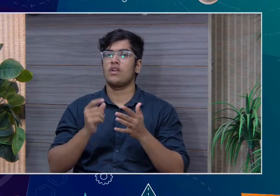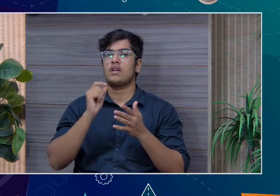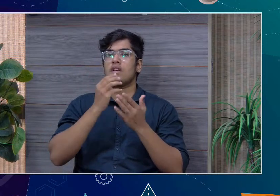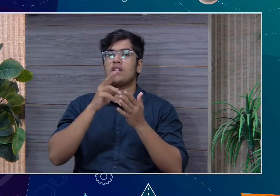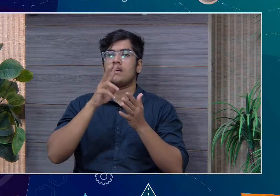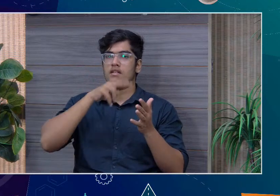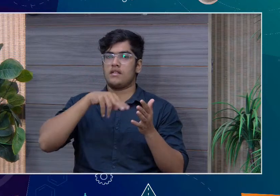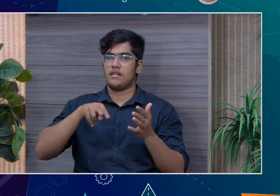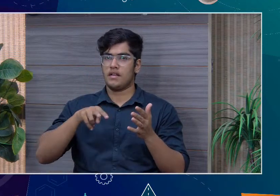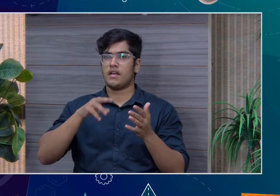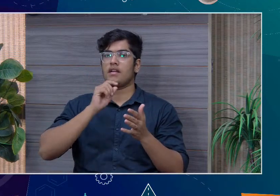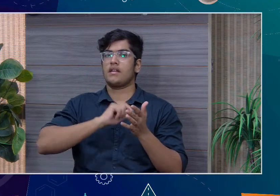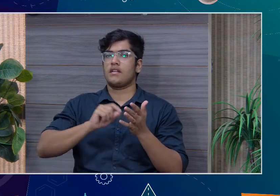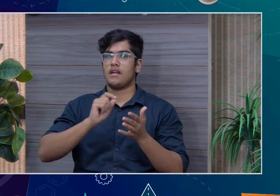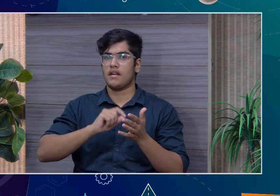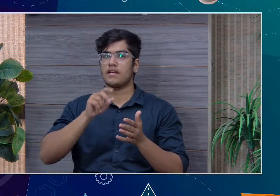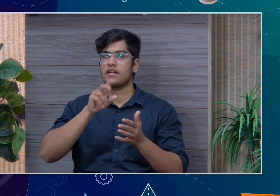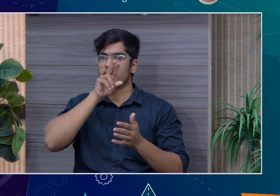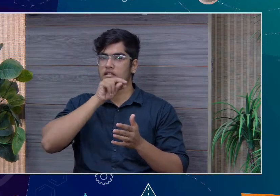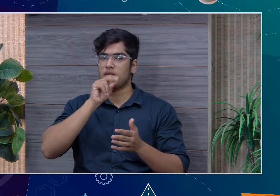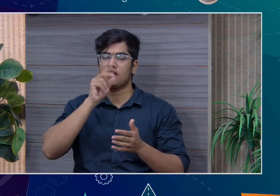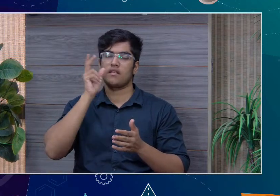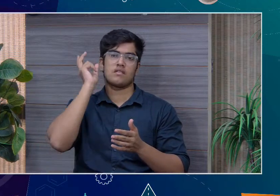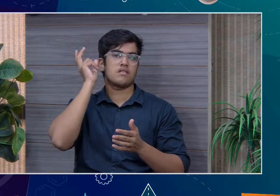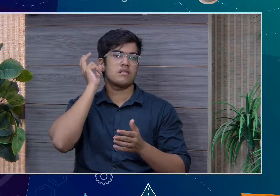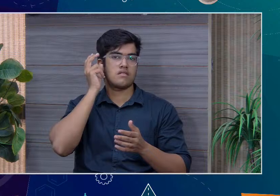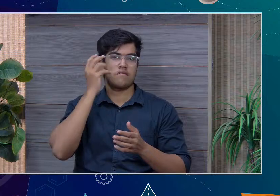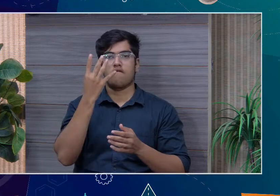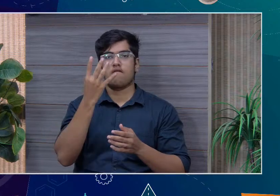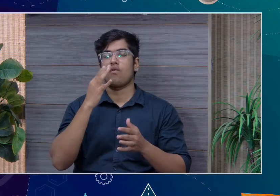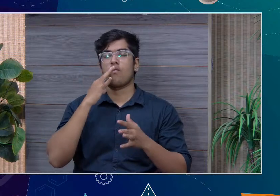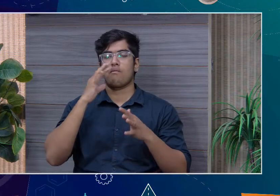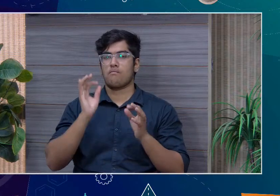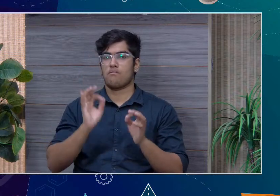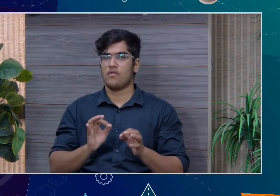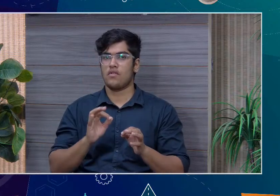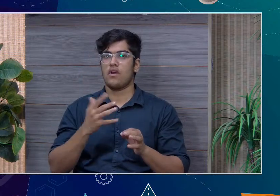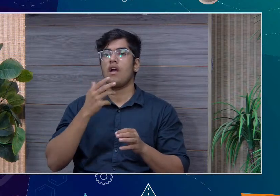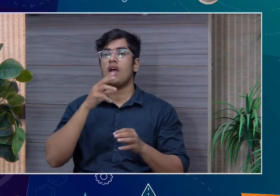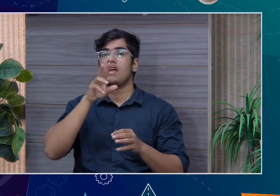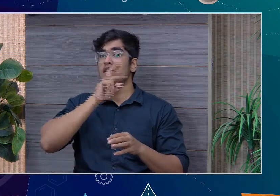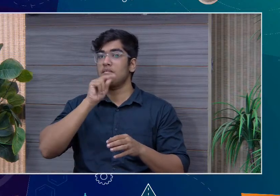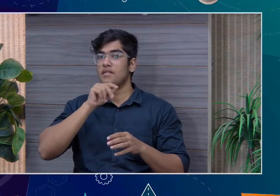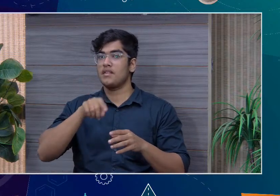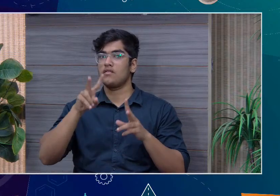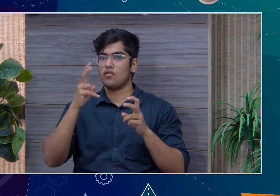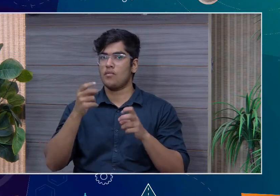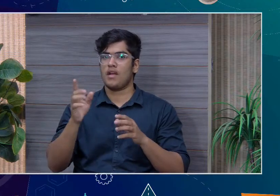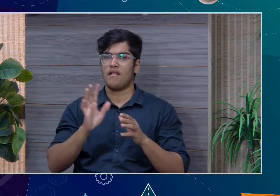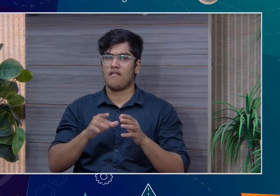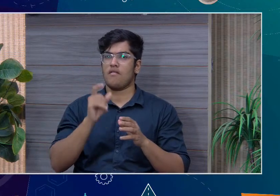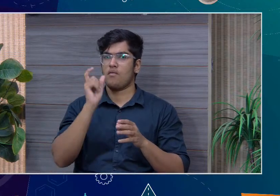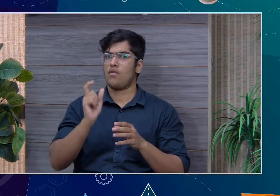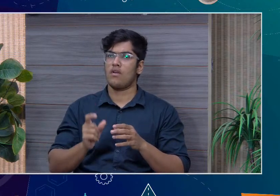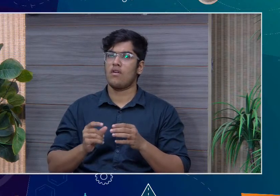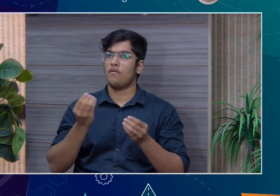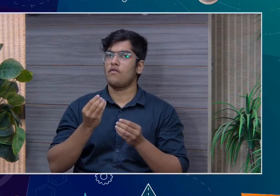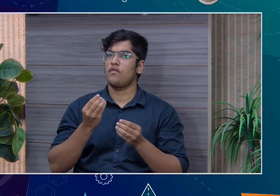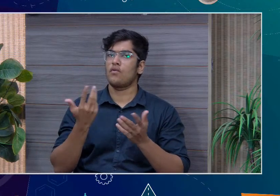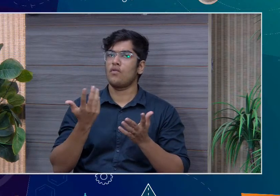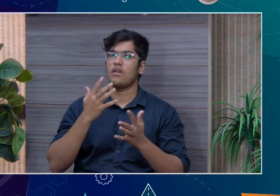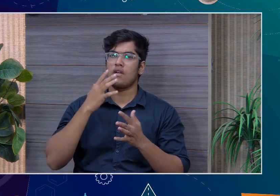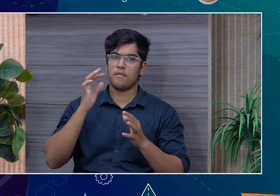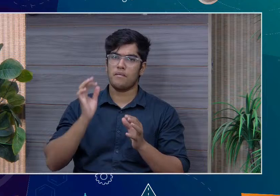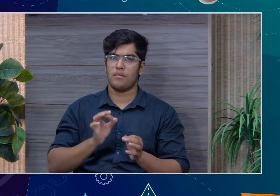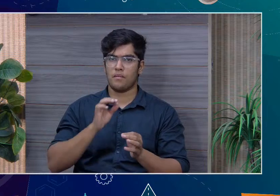writing, speaking, and listening. So, when it comes to the speaking part, there are certain words in this entire chapter